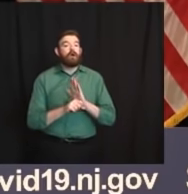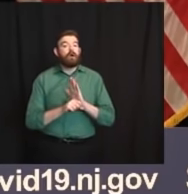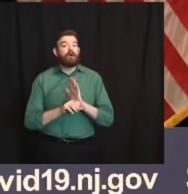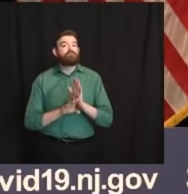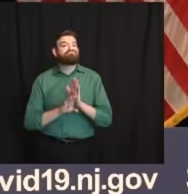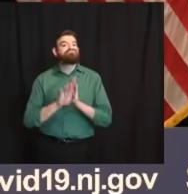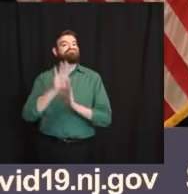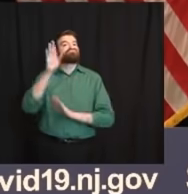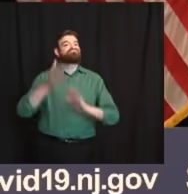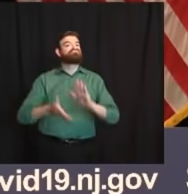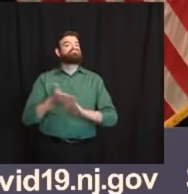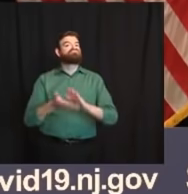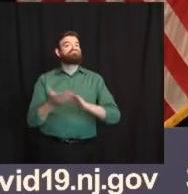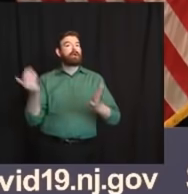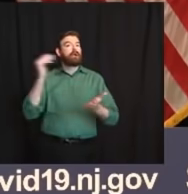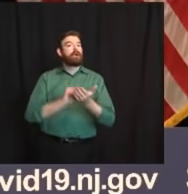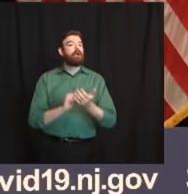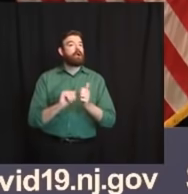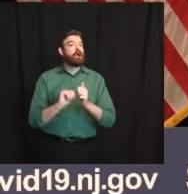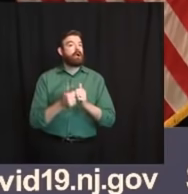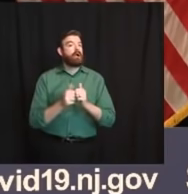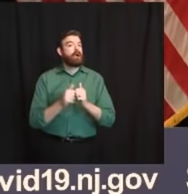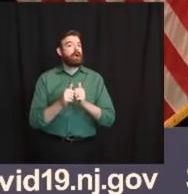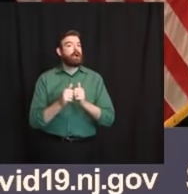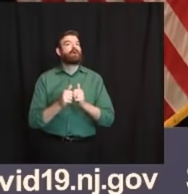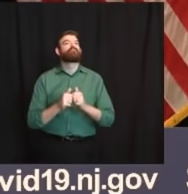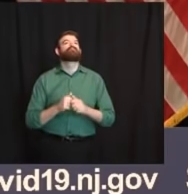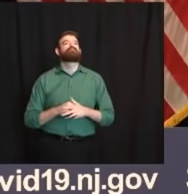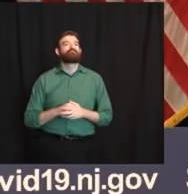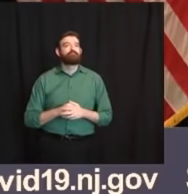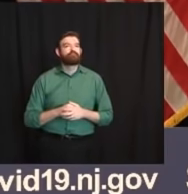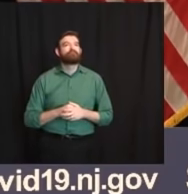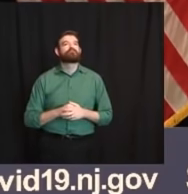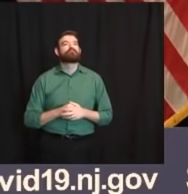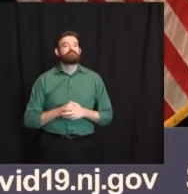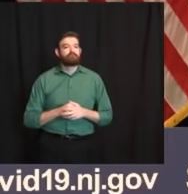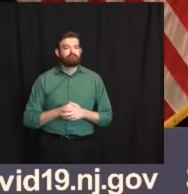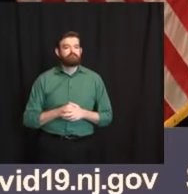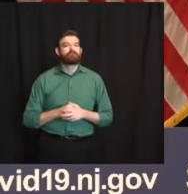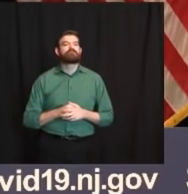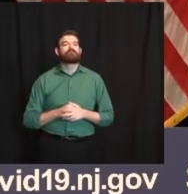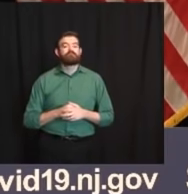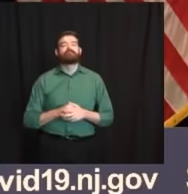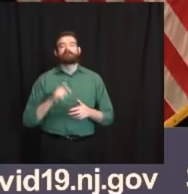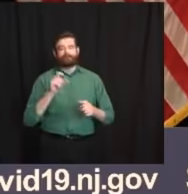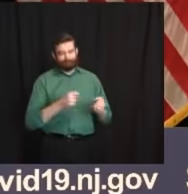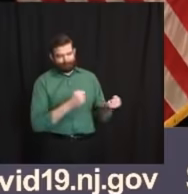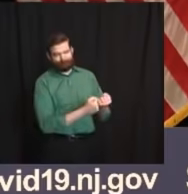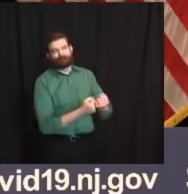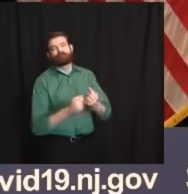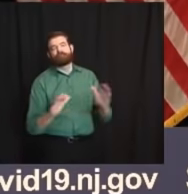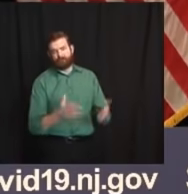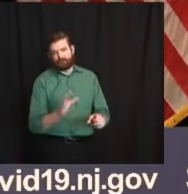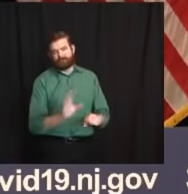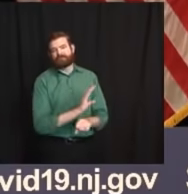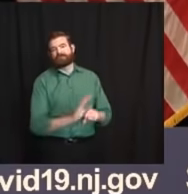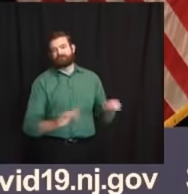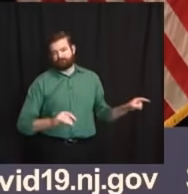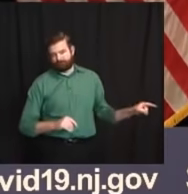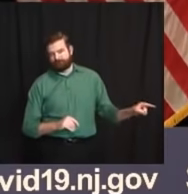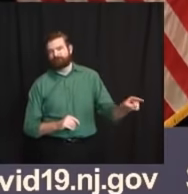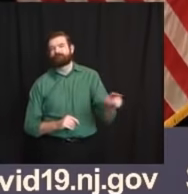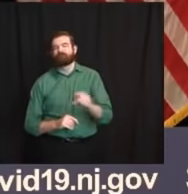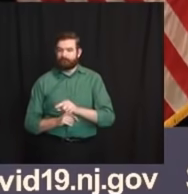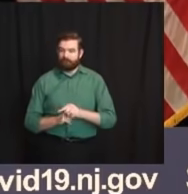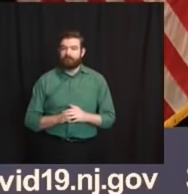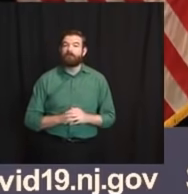the chances that we could do more of what we've been doing for small businesses as well. So you really get twofers when you get a big